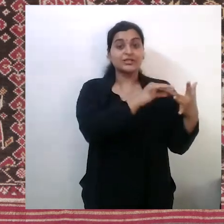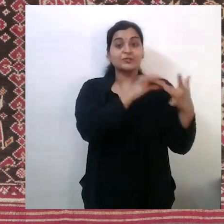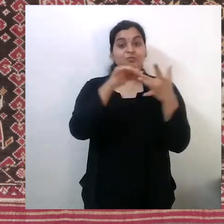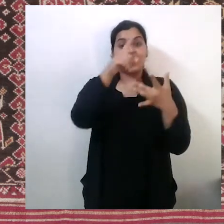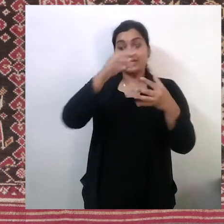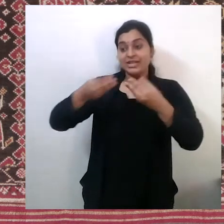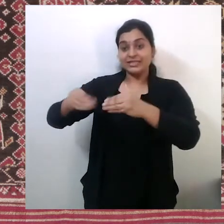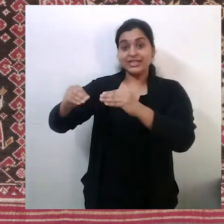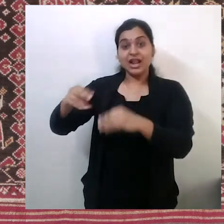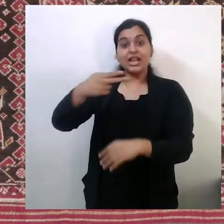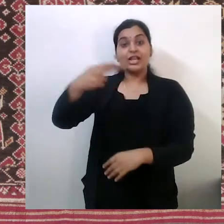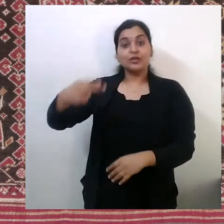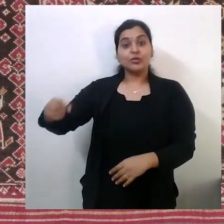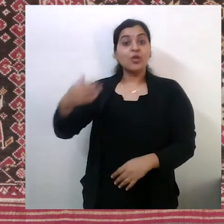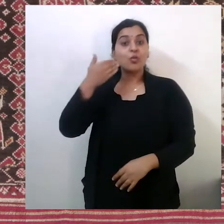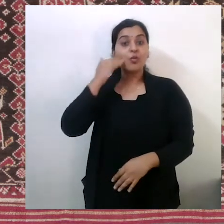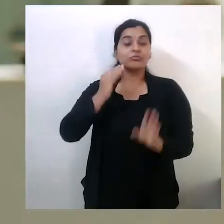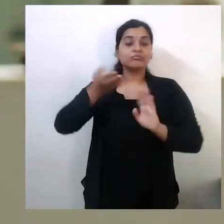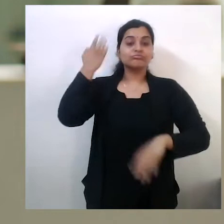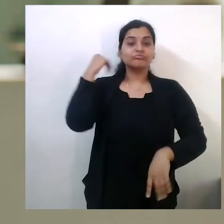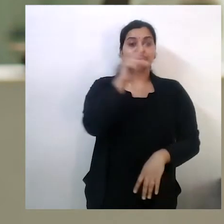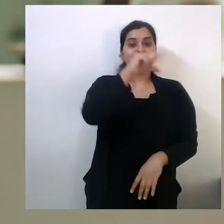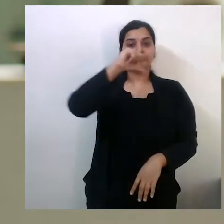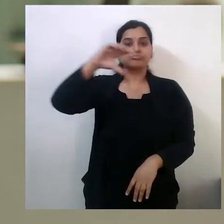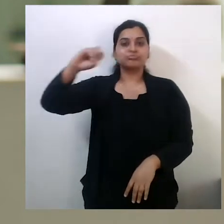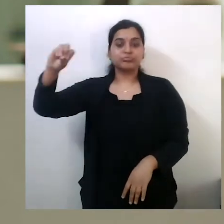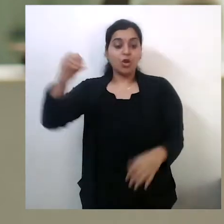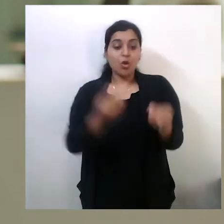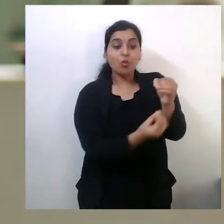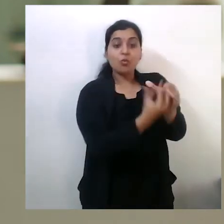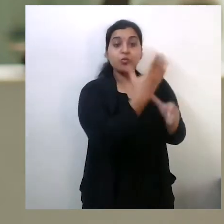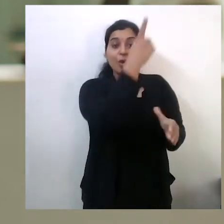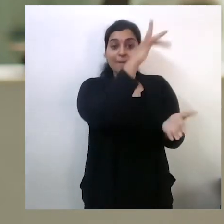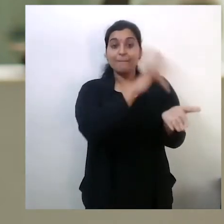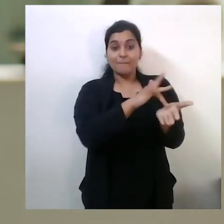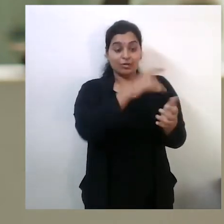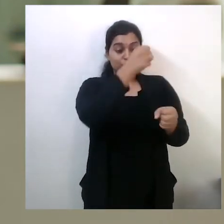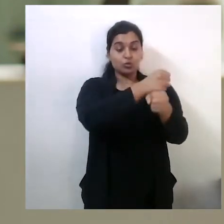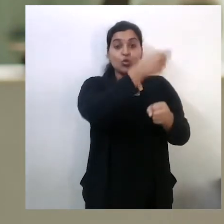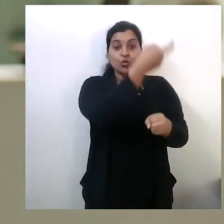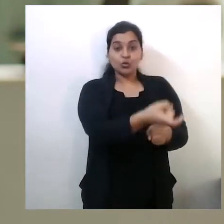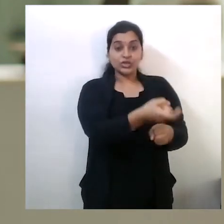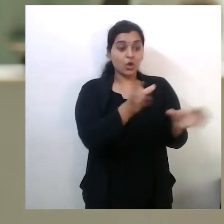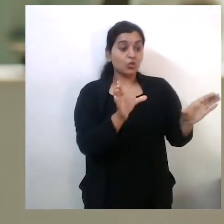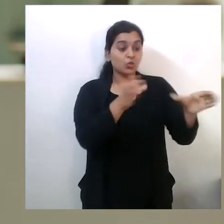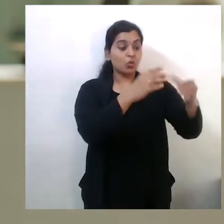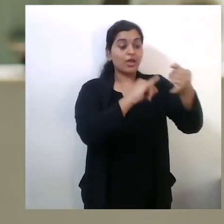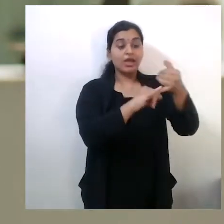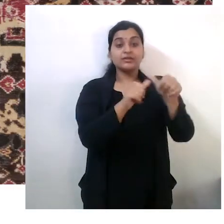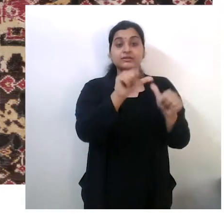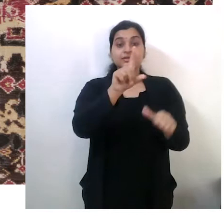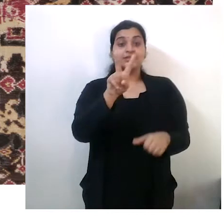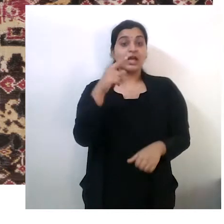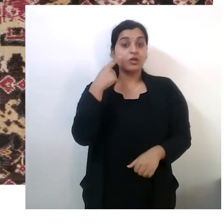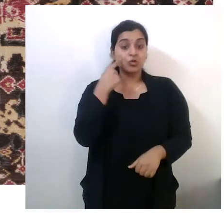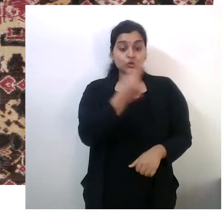market, probably in the 19th century. Patolas originated in Patan, Gujarat and were woven by the Salvi community.